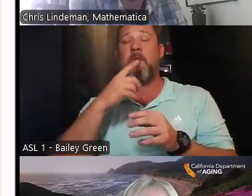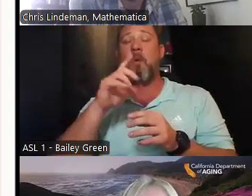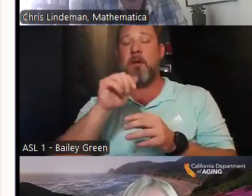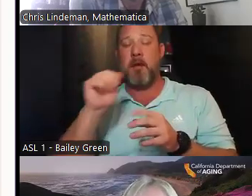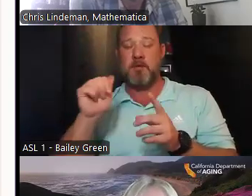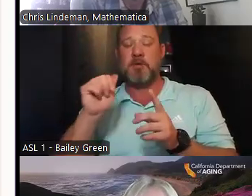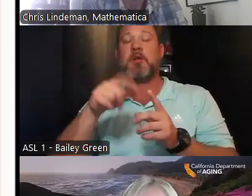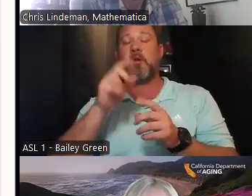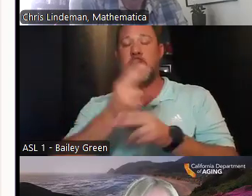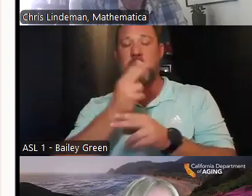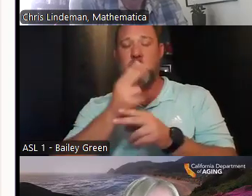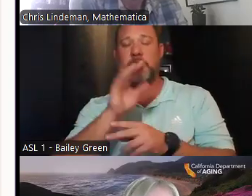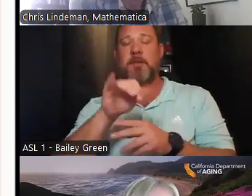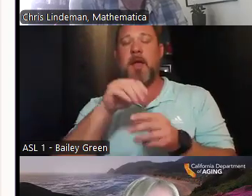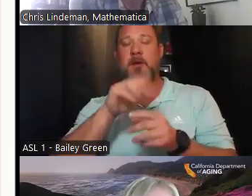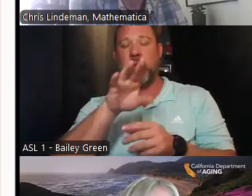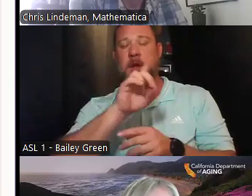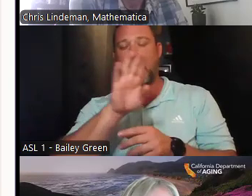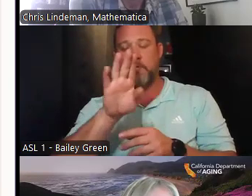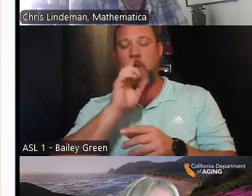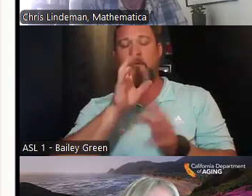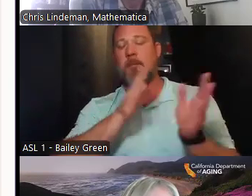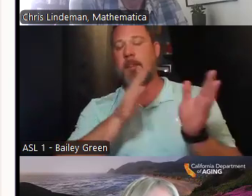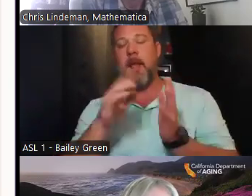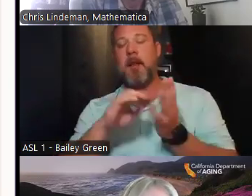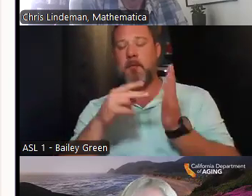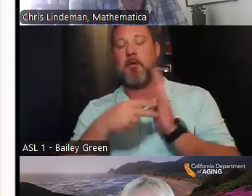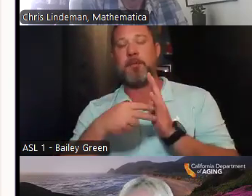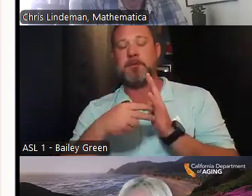that in your planning for your planning purposes. So